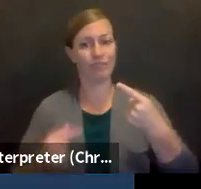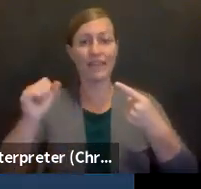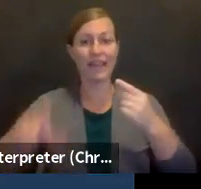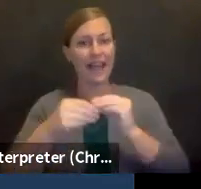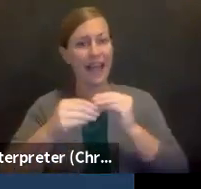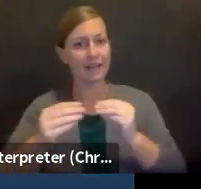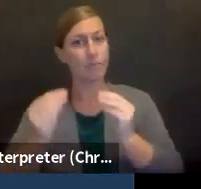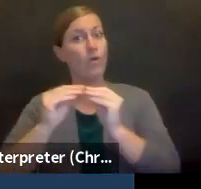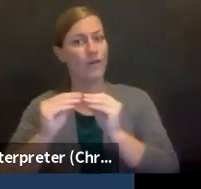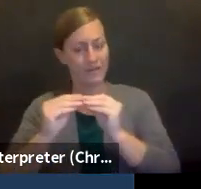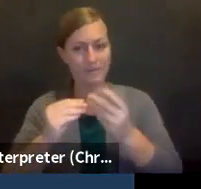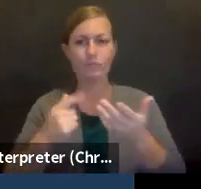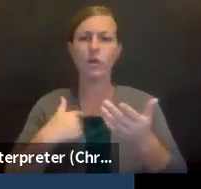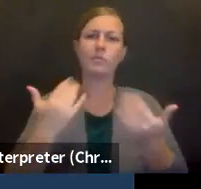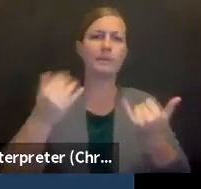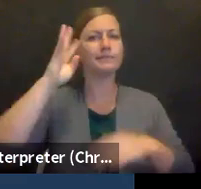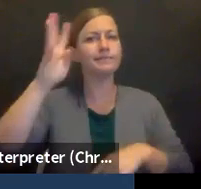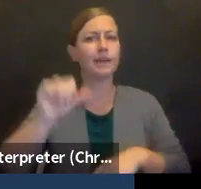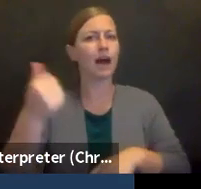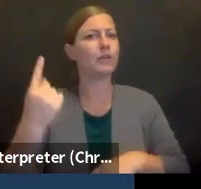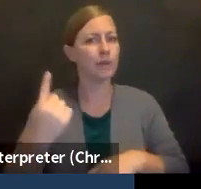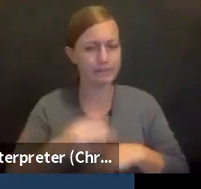skills. So let's do a different one.